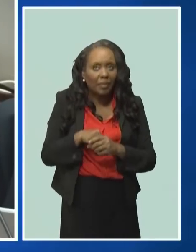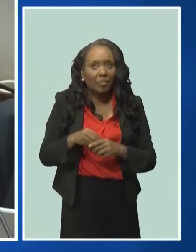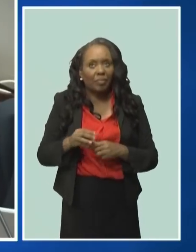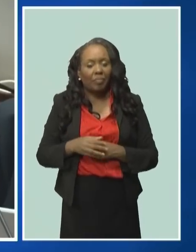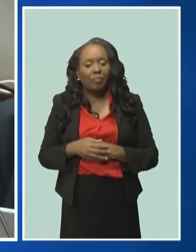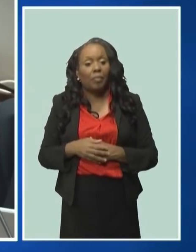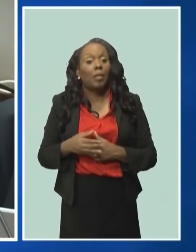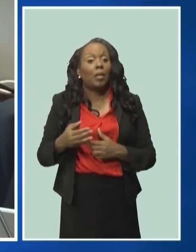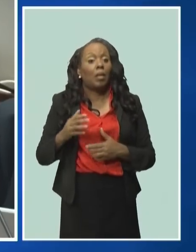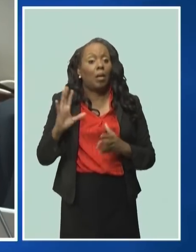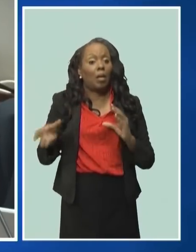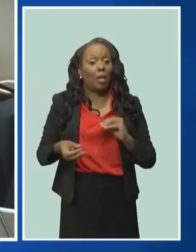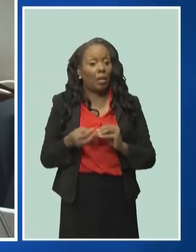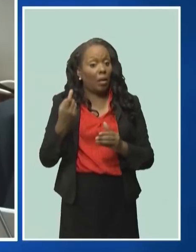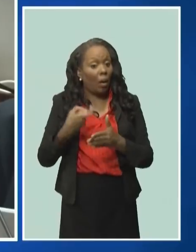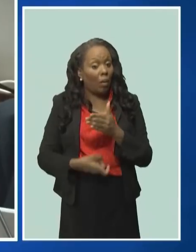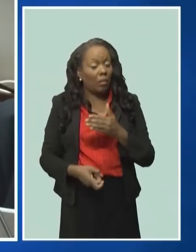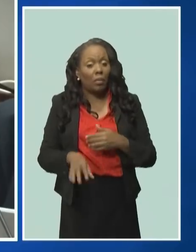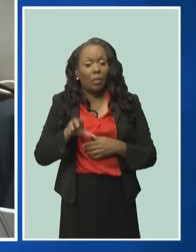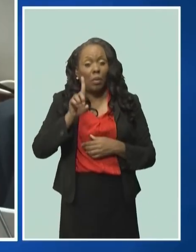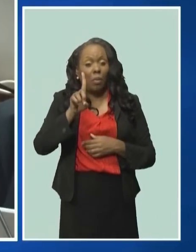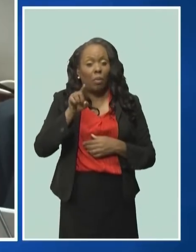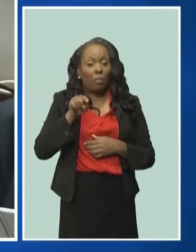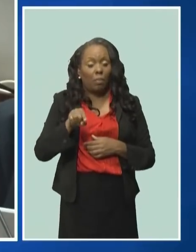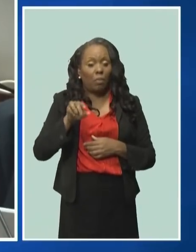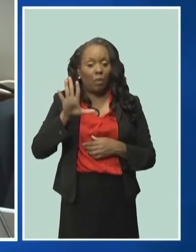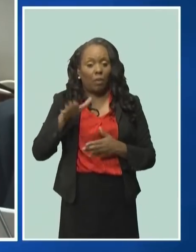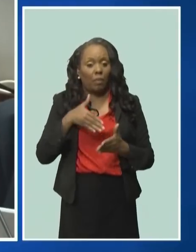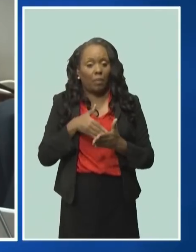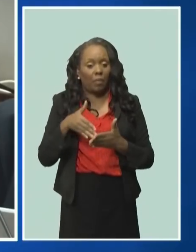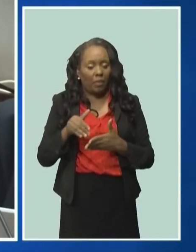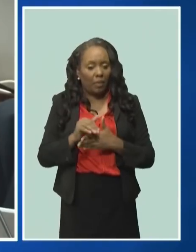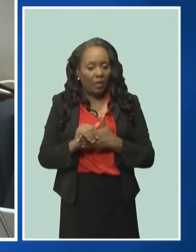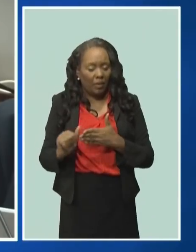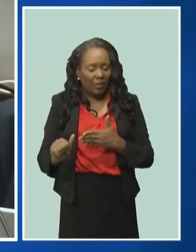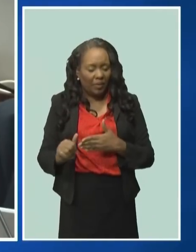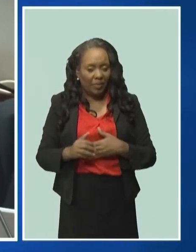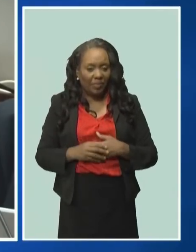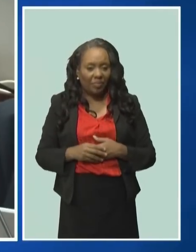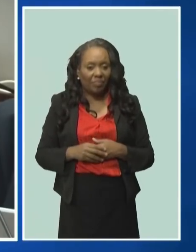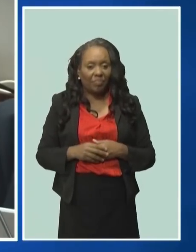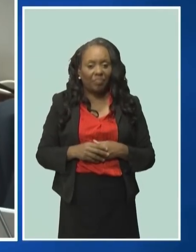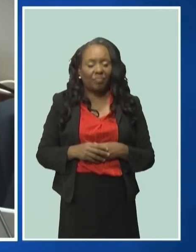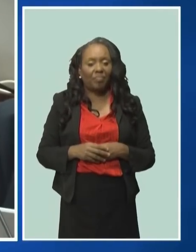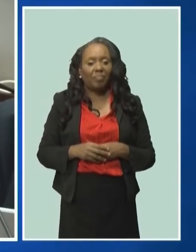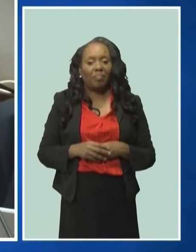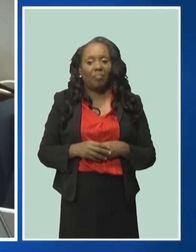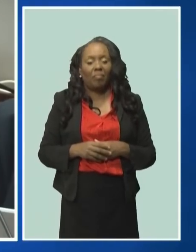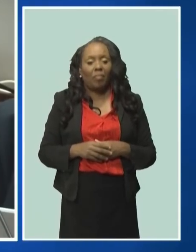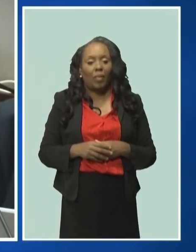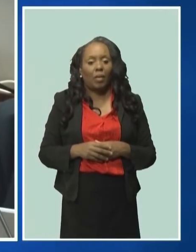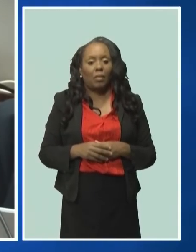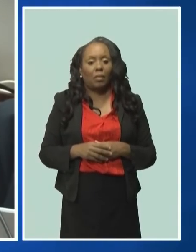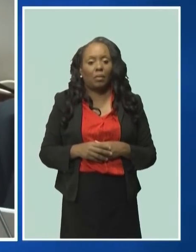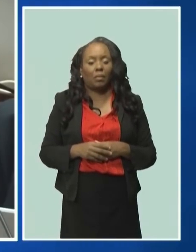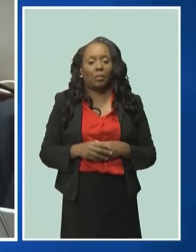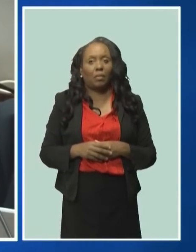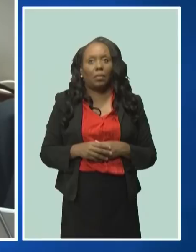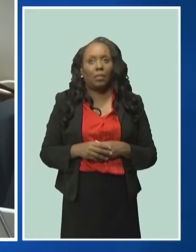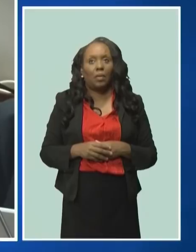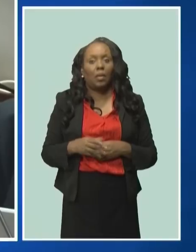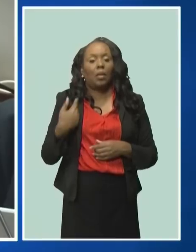set at $1.5 million, I think it is. And we have before the Cabinet a